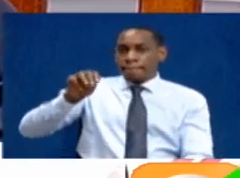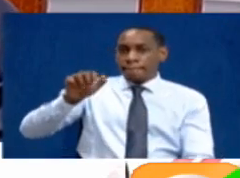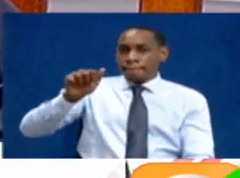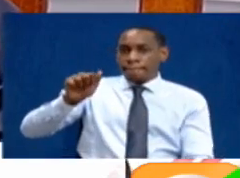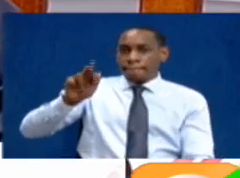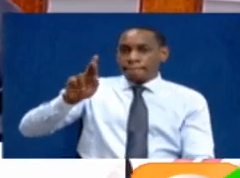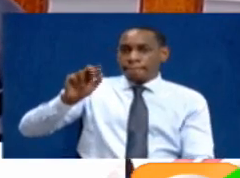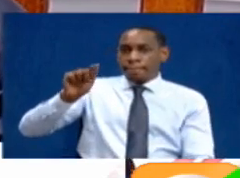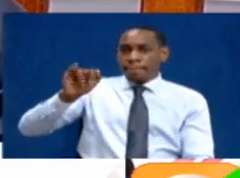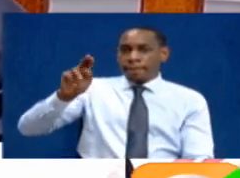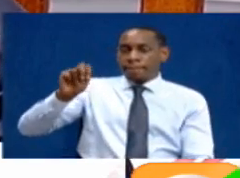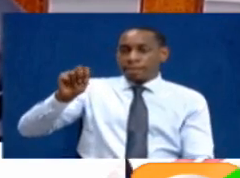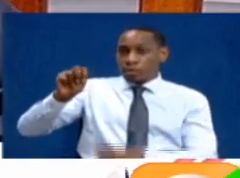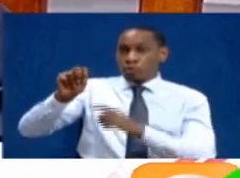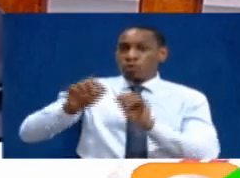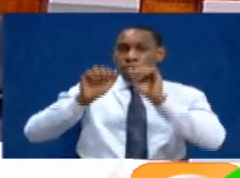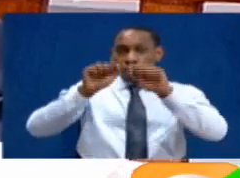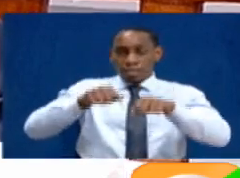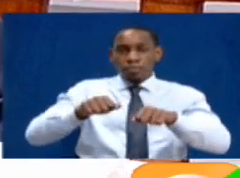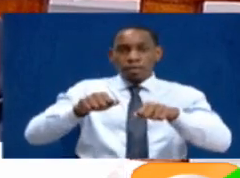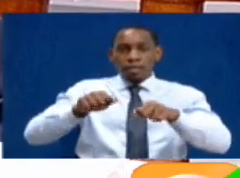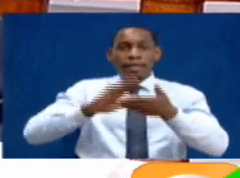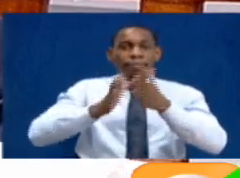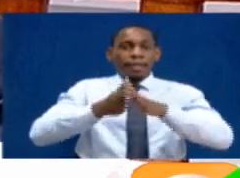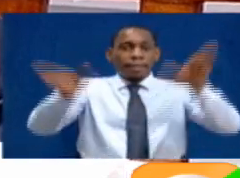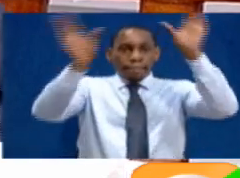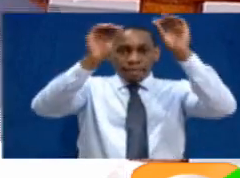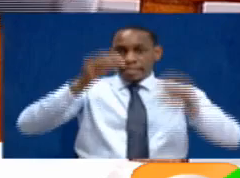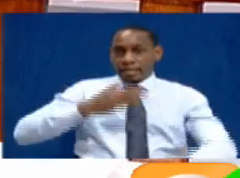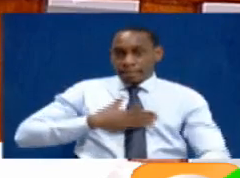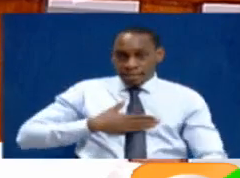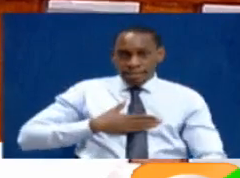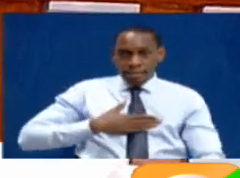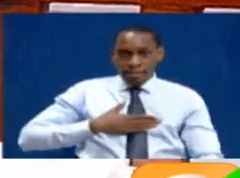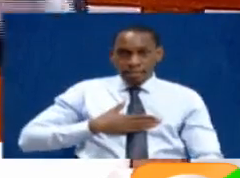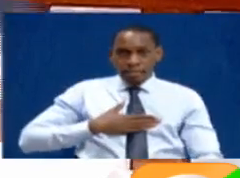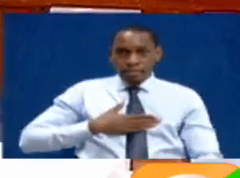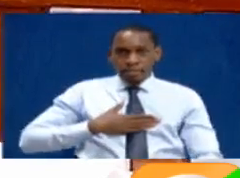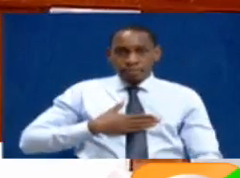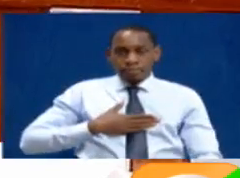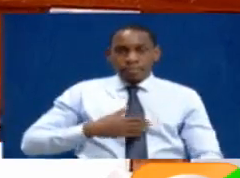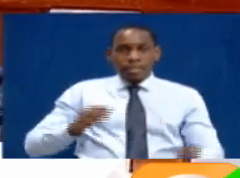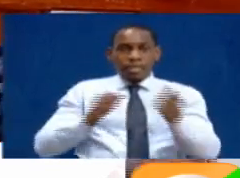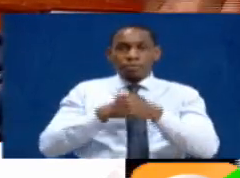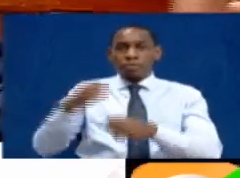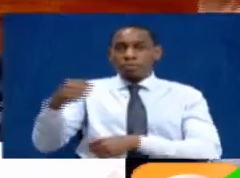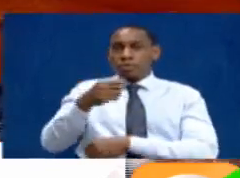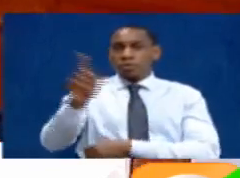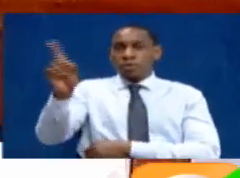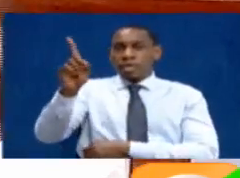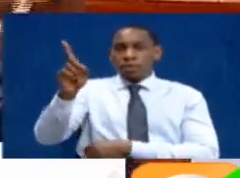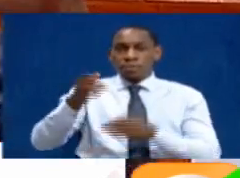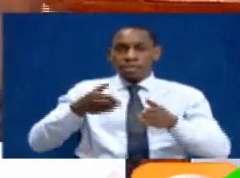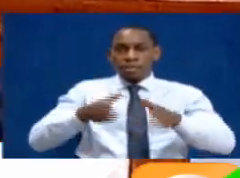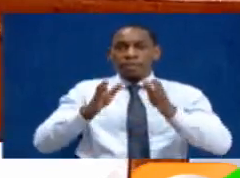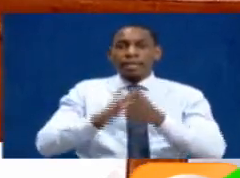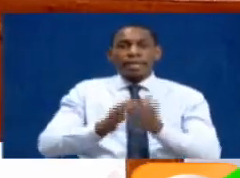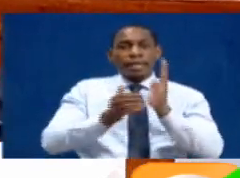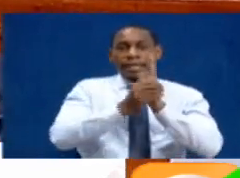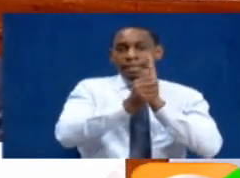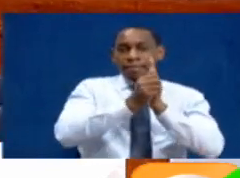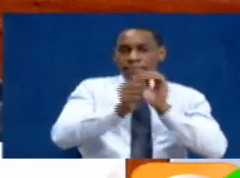for 36 years, would have been a president. He could not walk on Nairobi streets, people mobbing him, as a